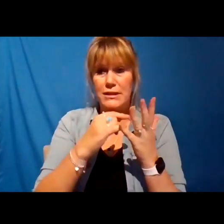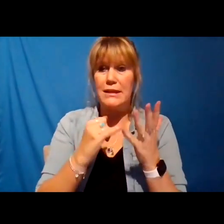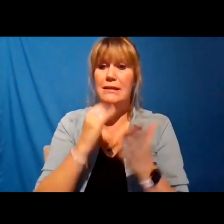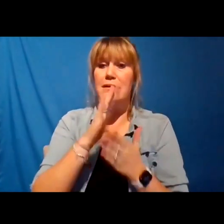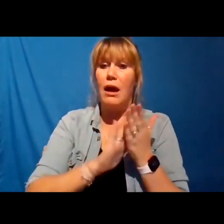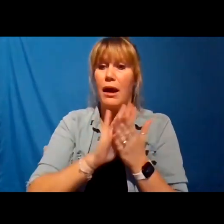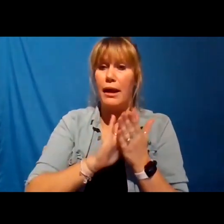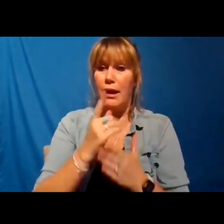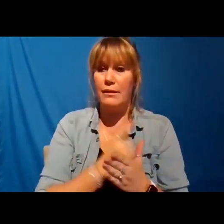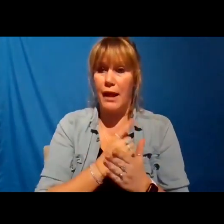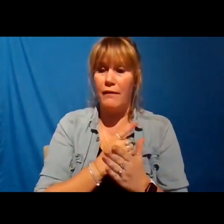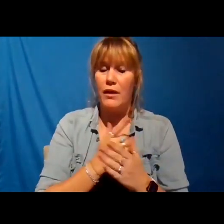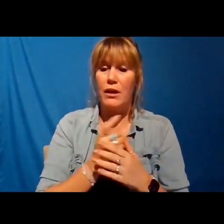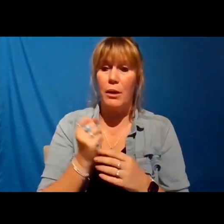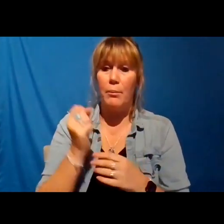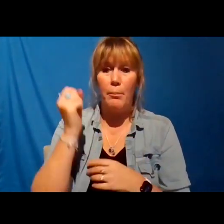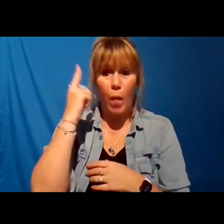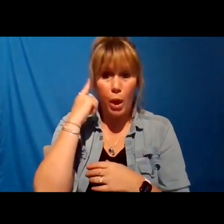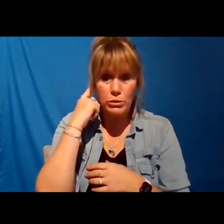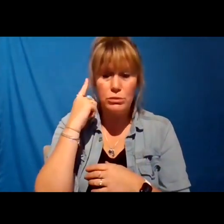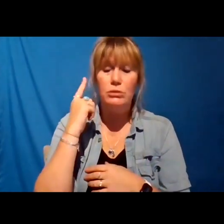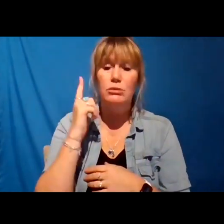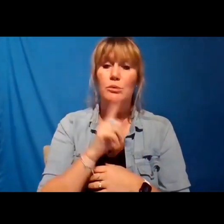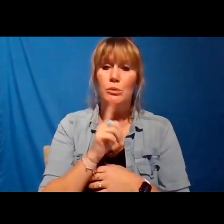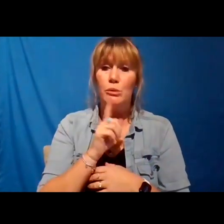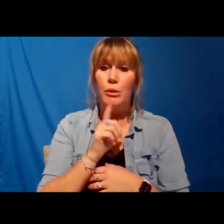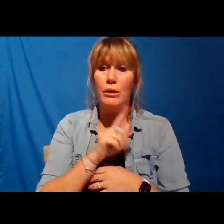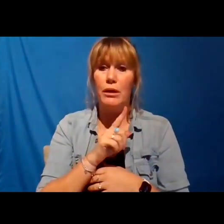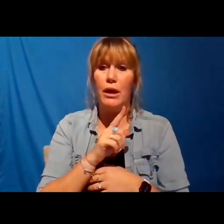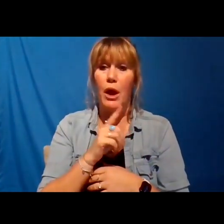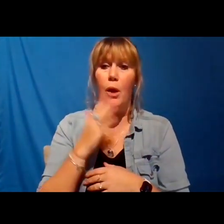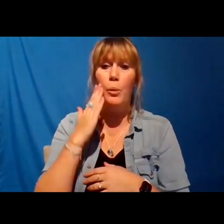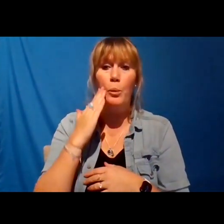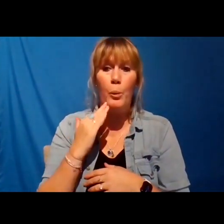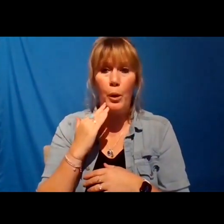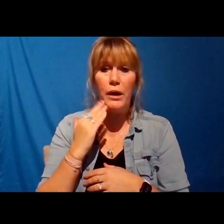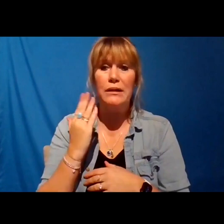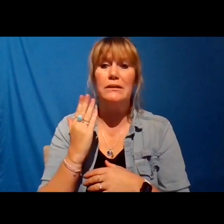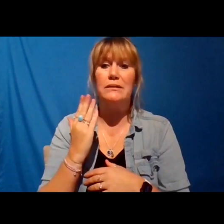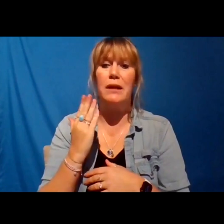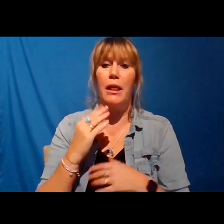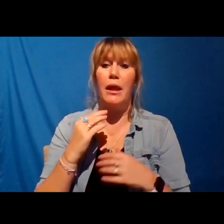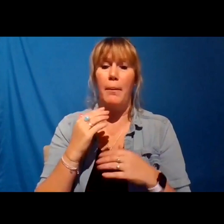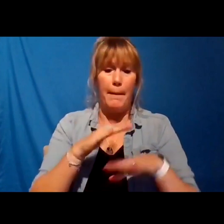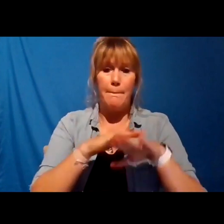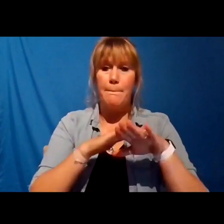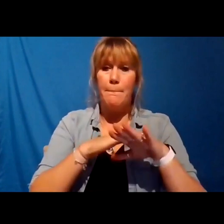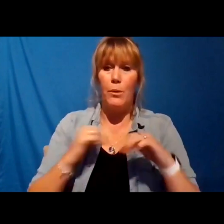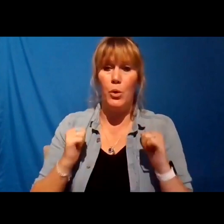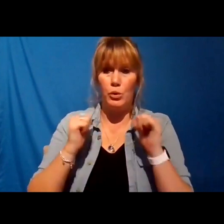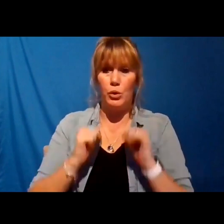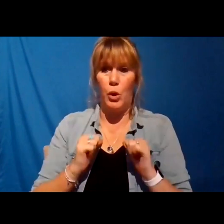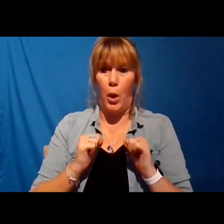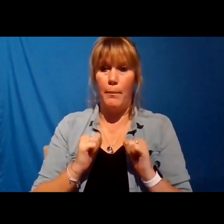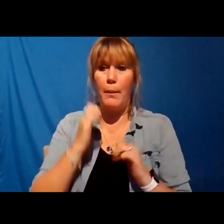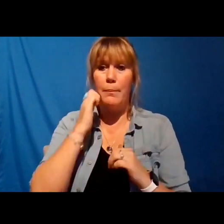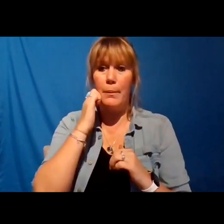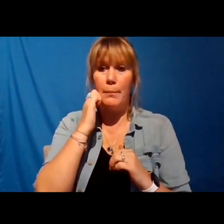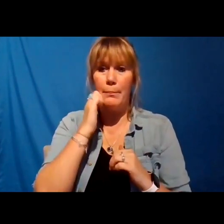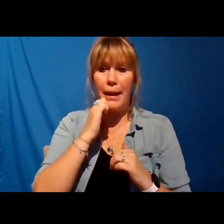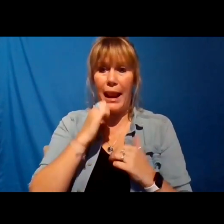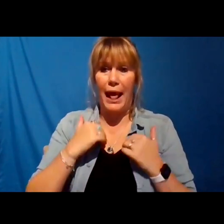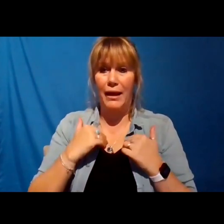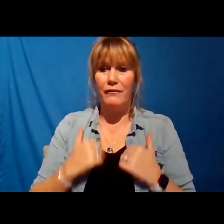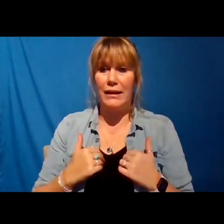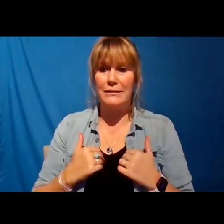is a blonde woman. She's a blonde white woman. She's wearing a blue top over a black vest and she